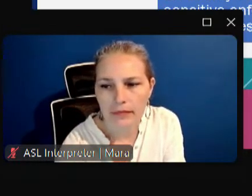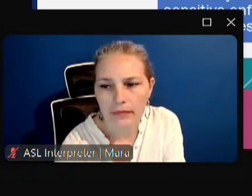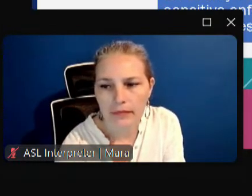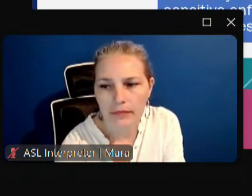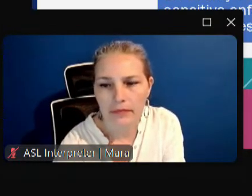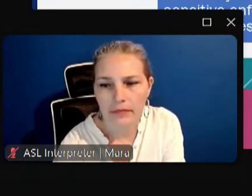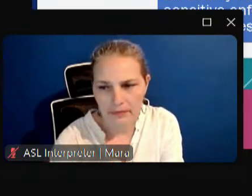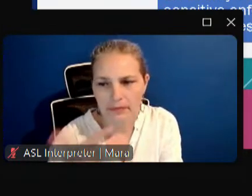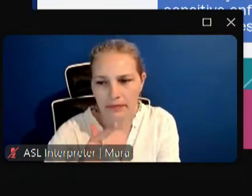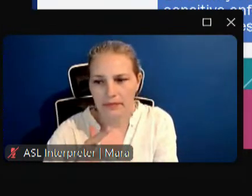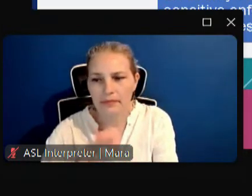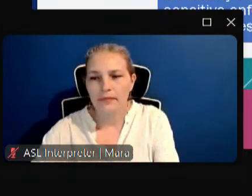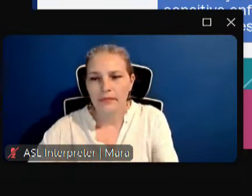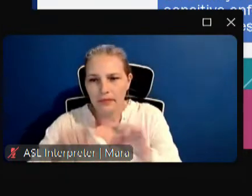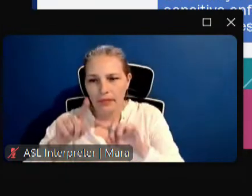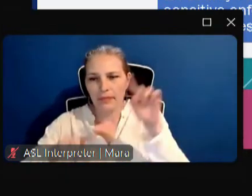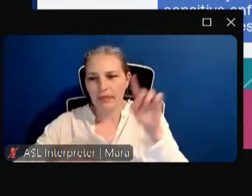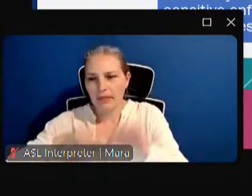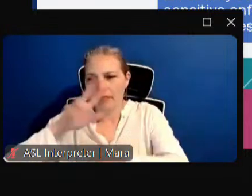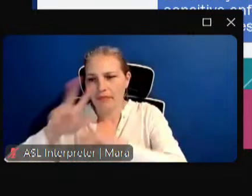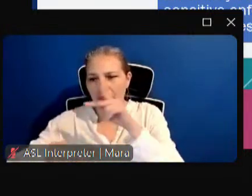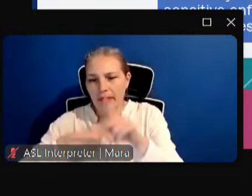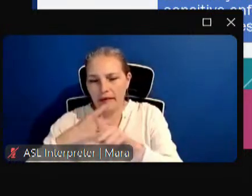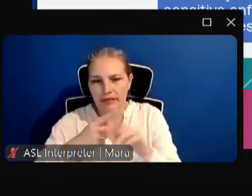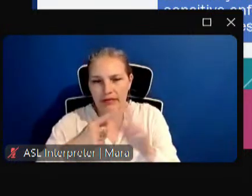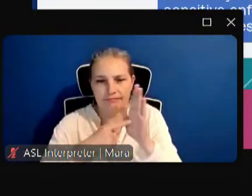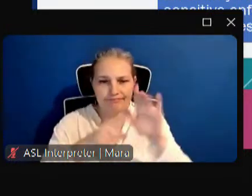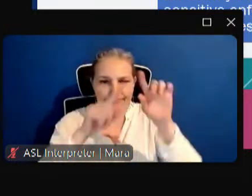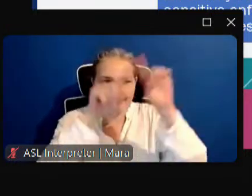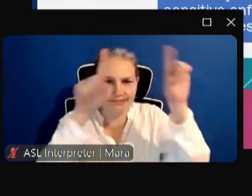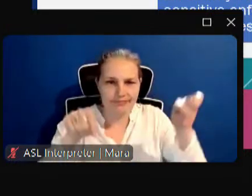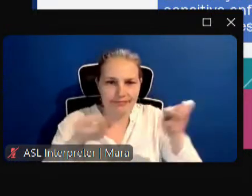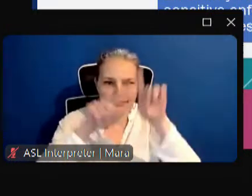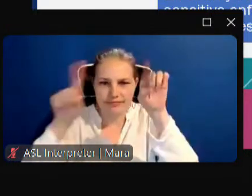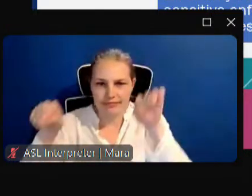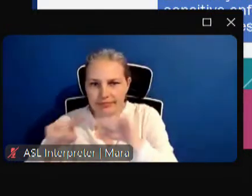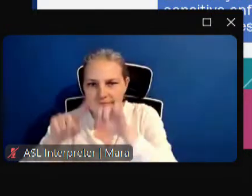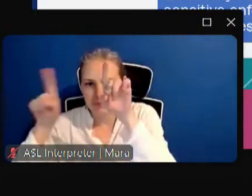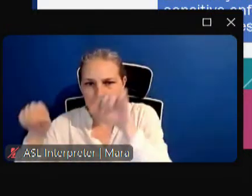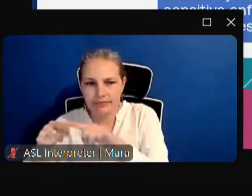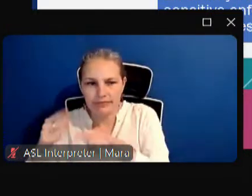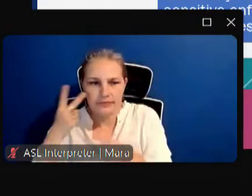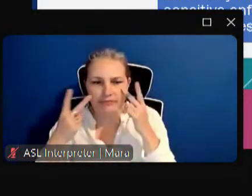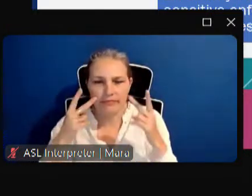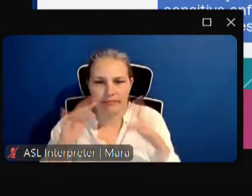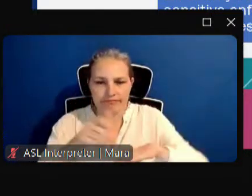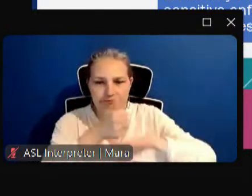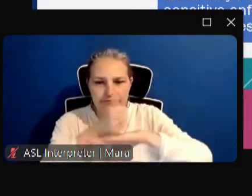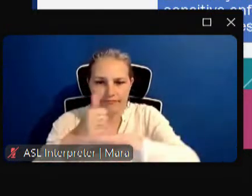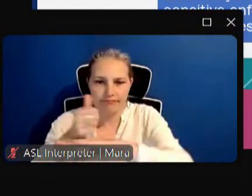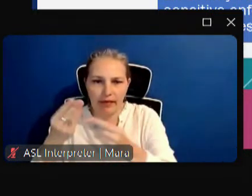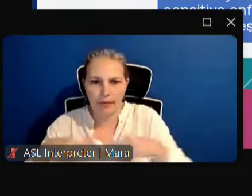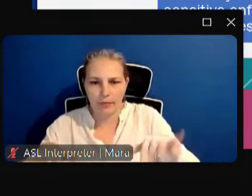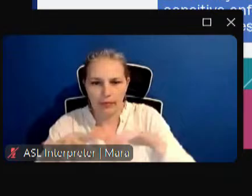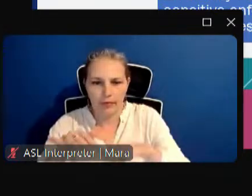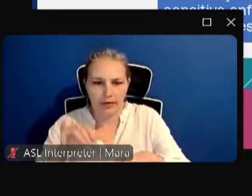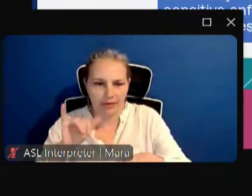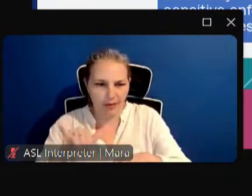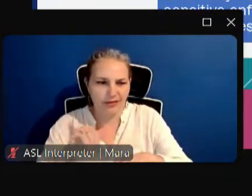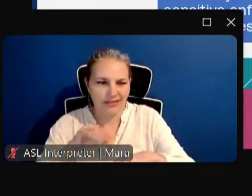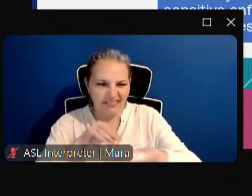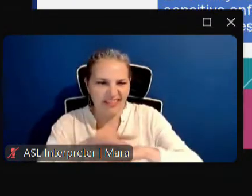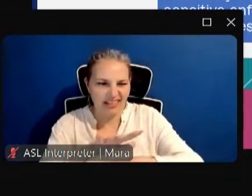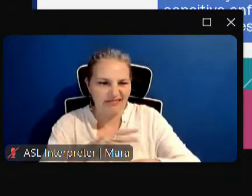several types of signs that we have observed have been placed on properties affected by the fire in the